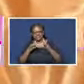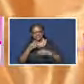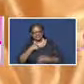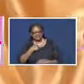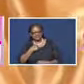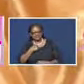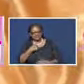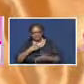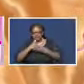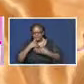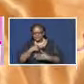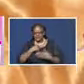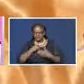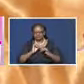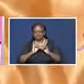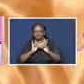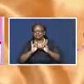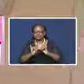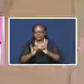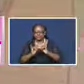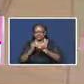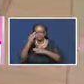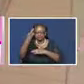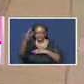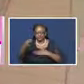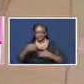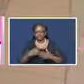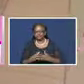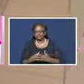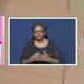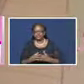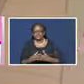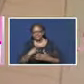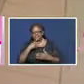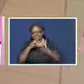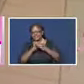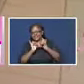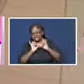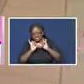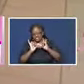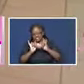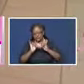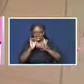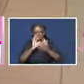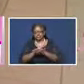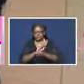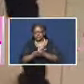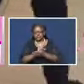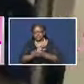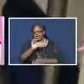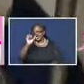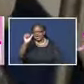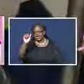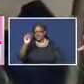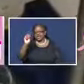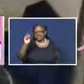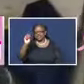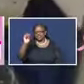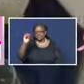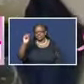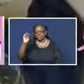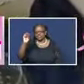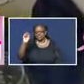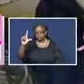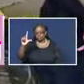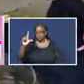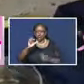help me move forward in the competition. The competition continues at Anatole Rogers High School on Monday and Tuesday with a